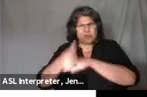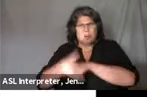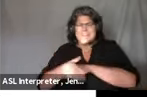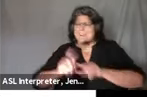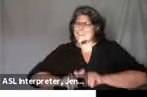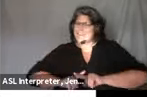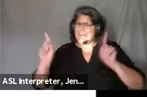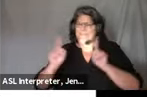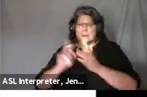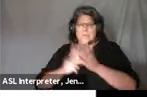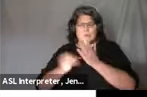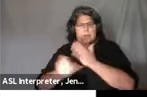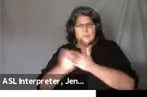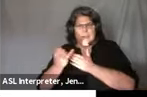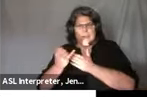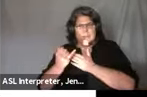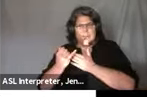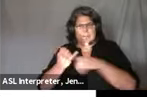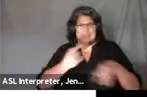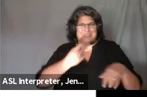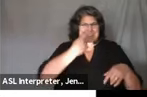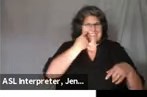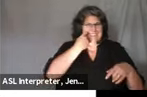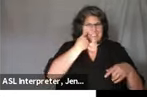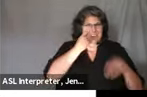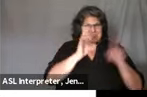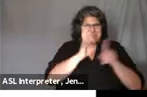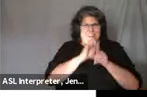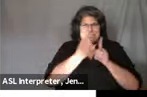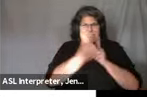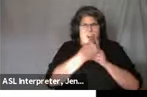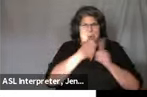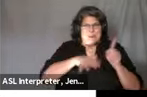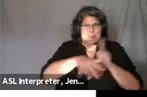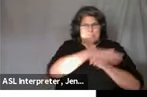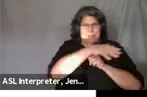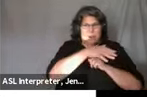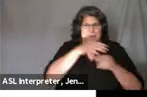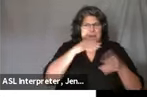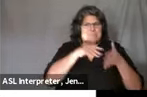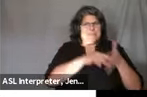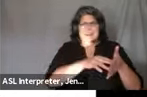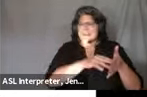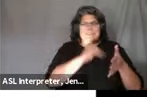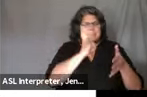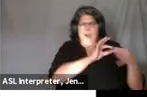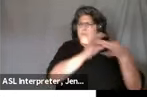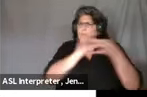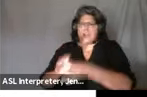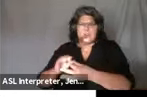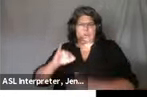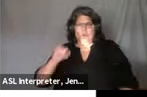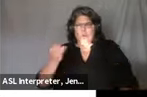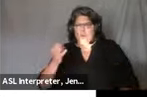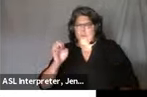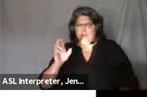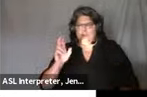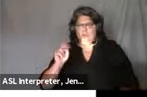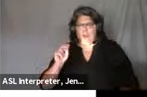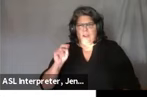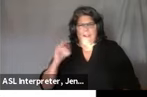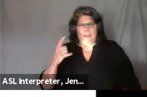environmental studies aren't meant for that Jennings Crossing. I think that Jennings Crossing went through its own environmental